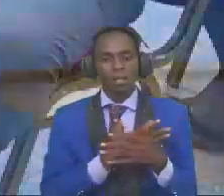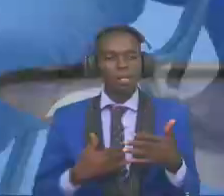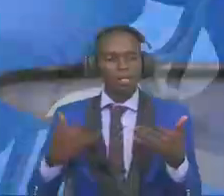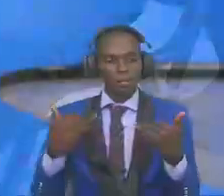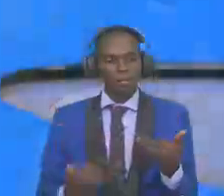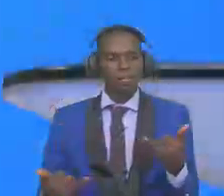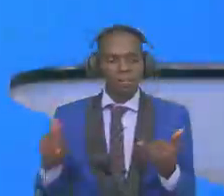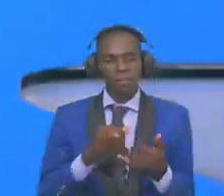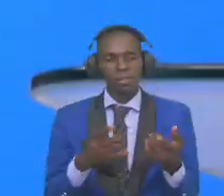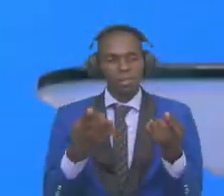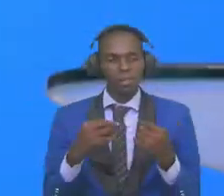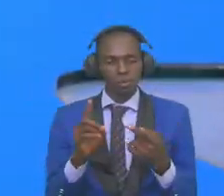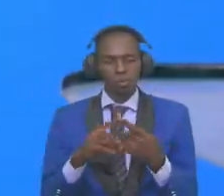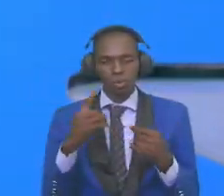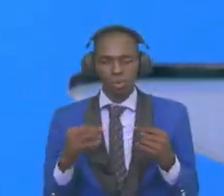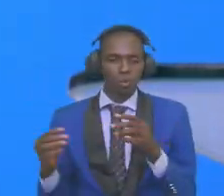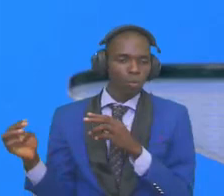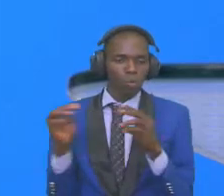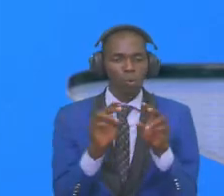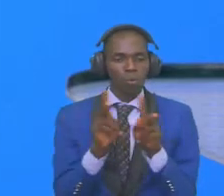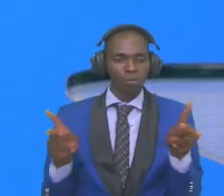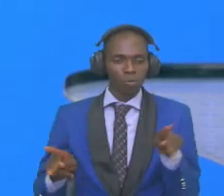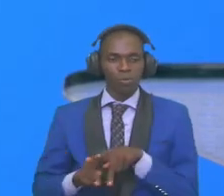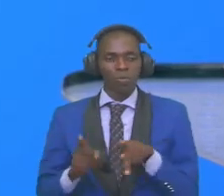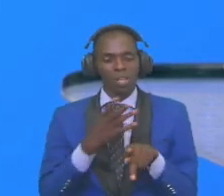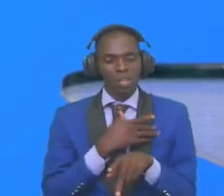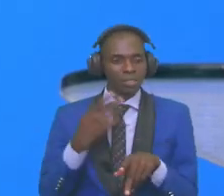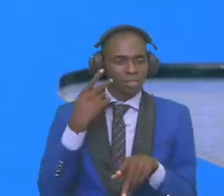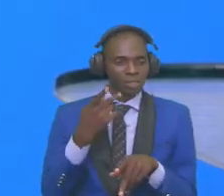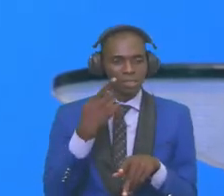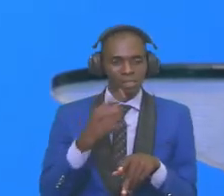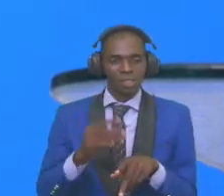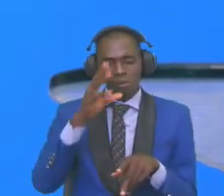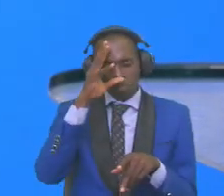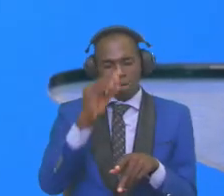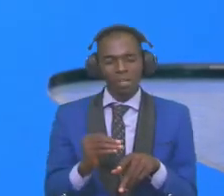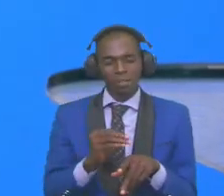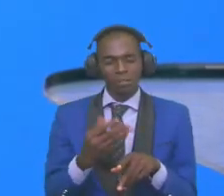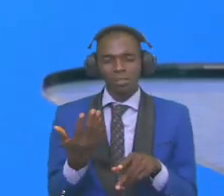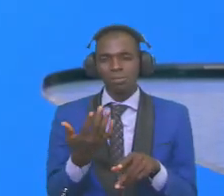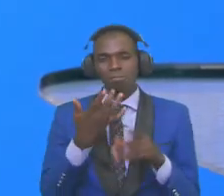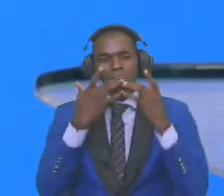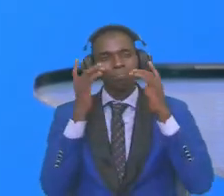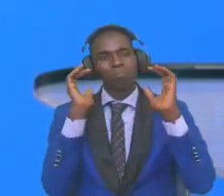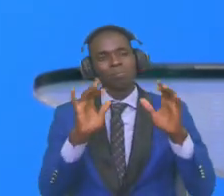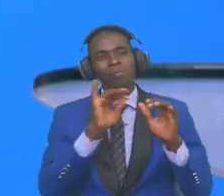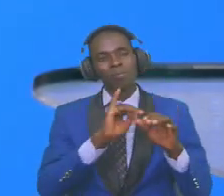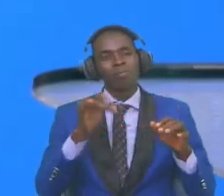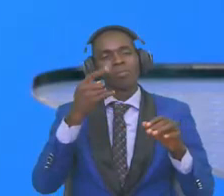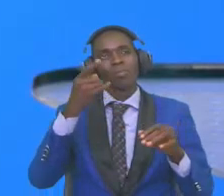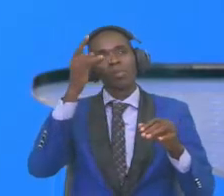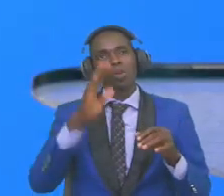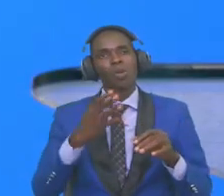battlefield and he saw the man defying the God of Israel, and he